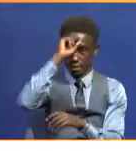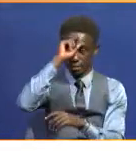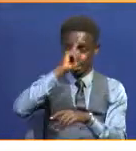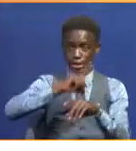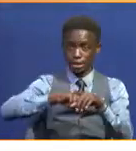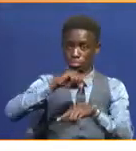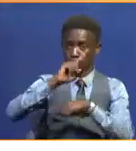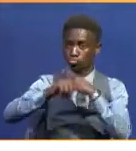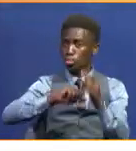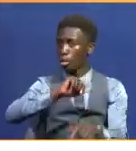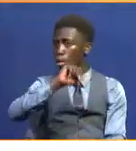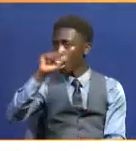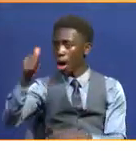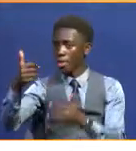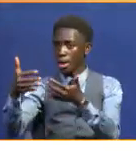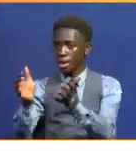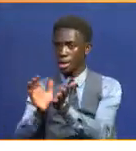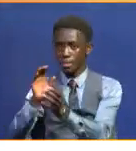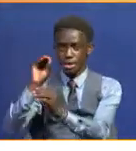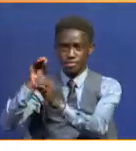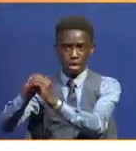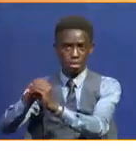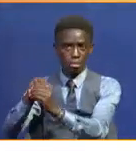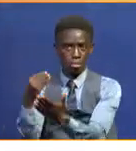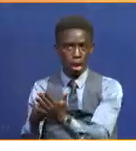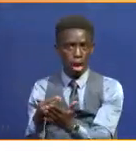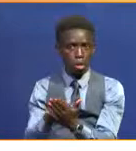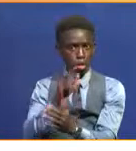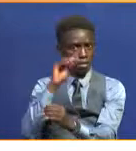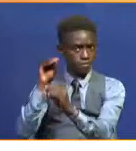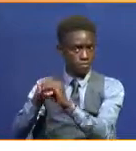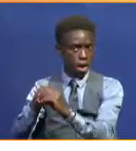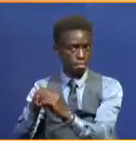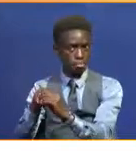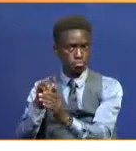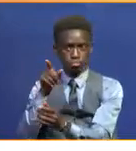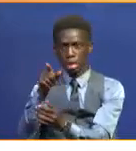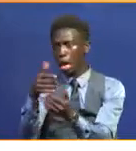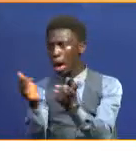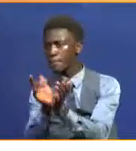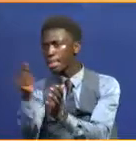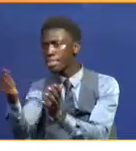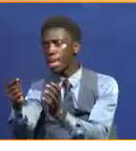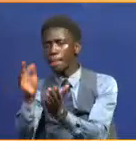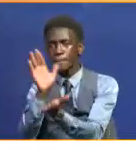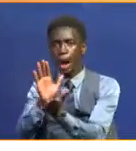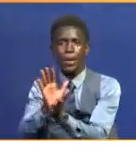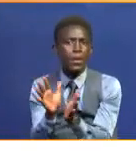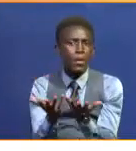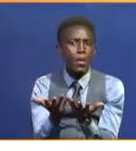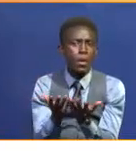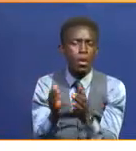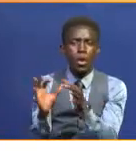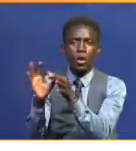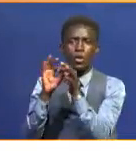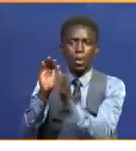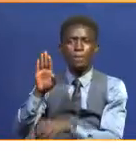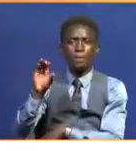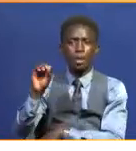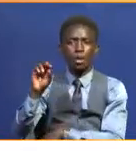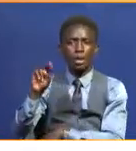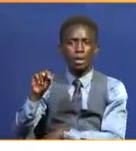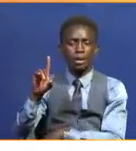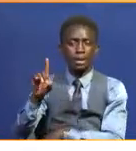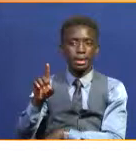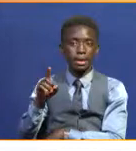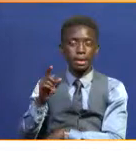companies, are you investing in banks? Are you buying corporate bonds? Then you're building risk from there, where you start with the